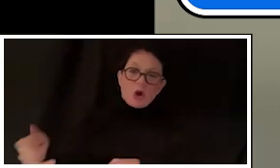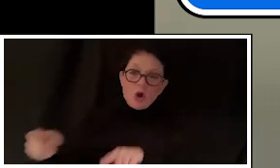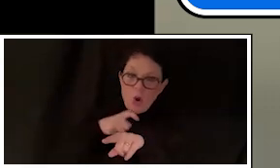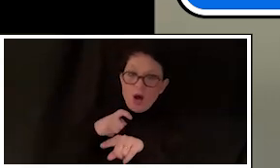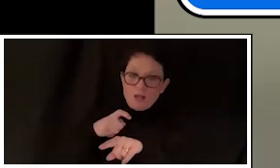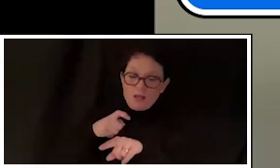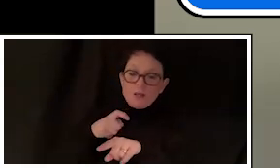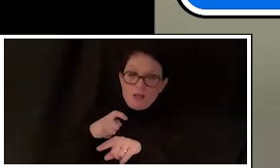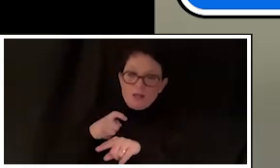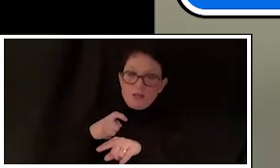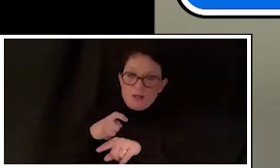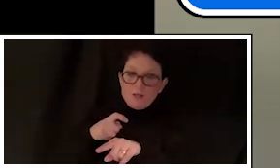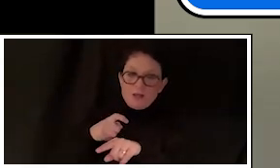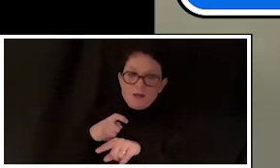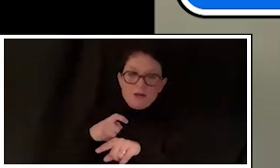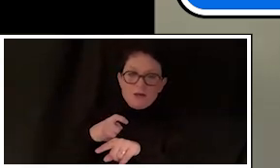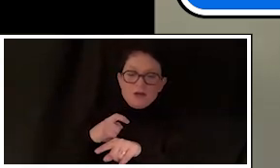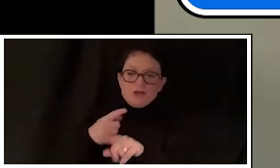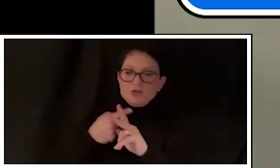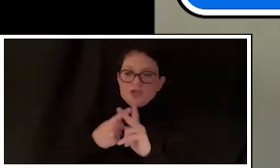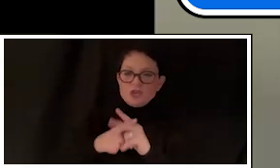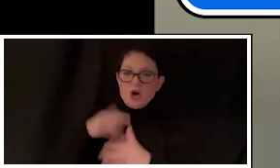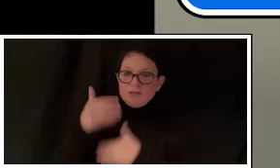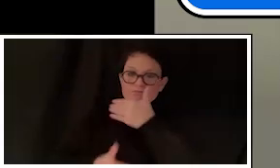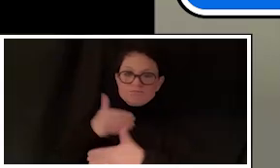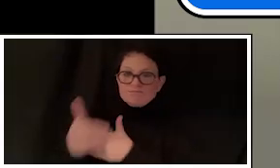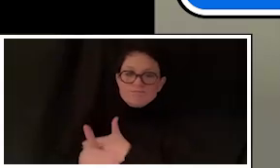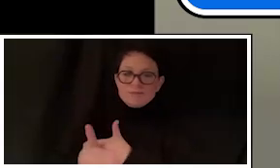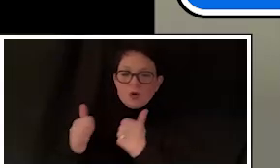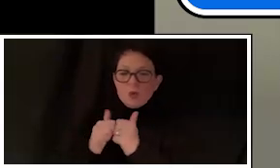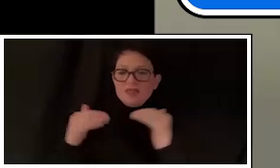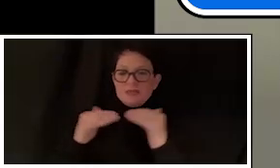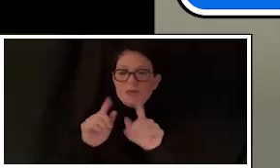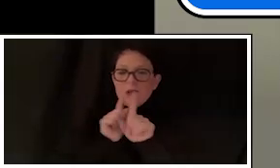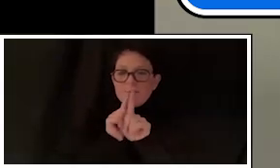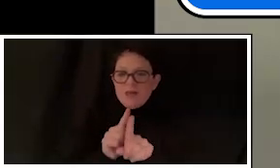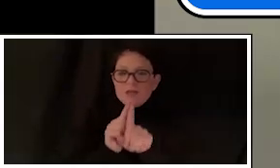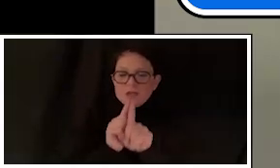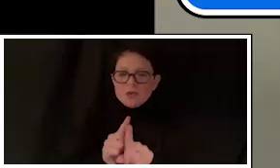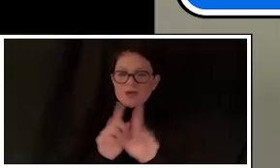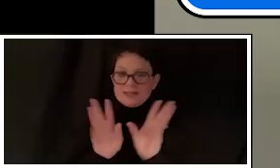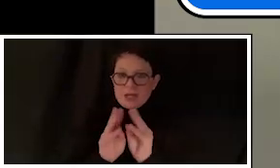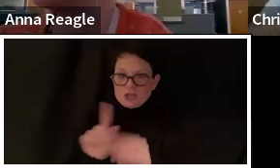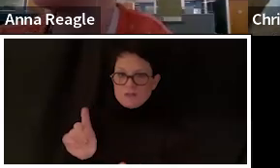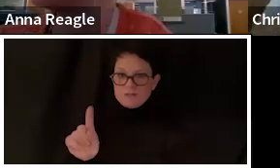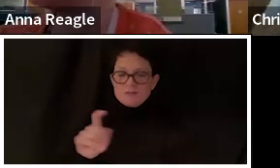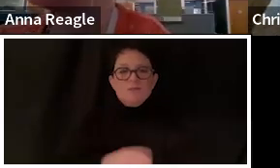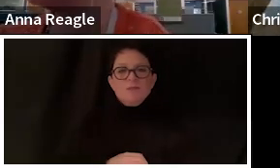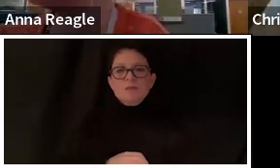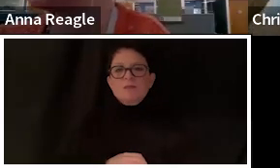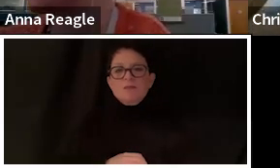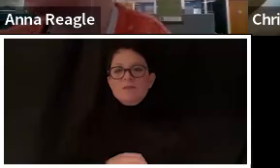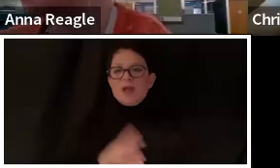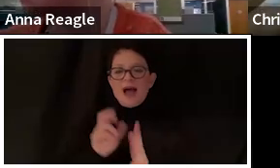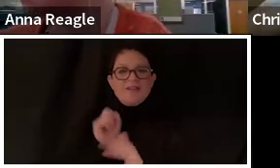call to get started with the peer mentoring sessions. I have to